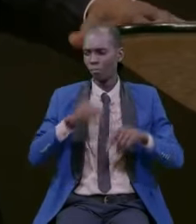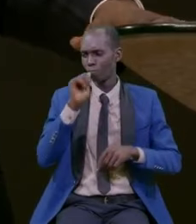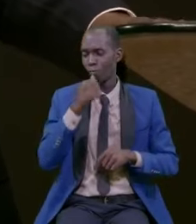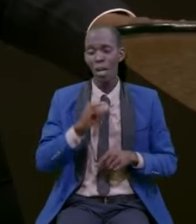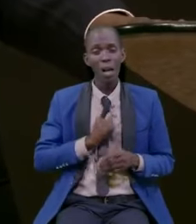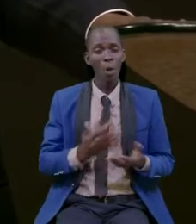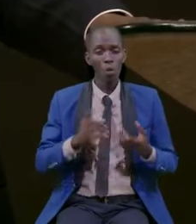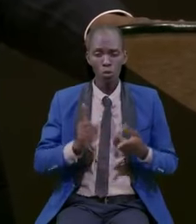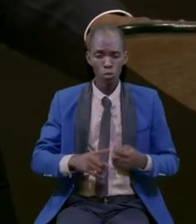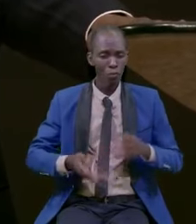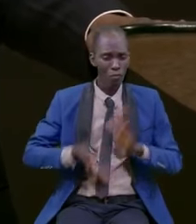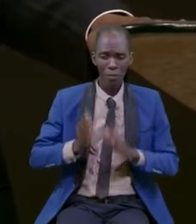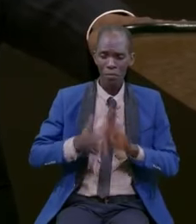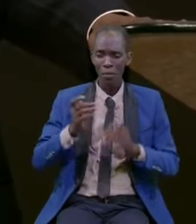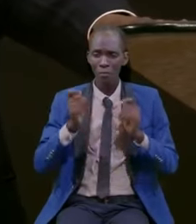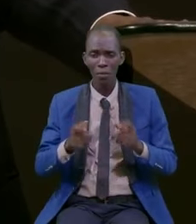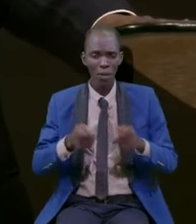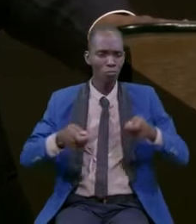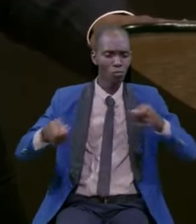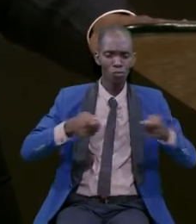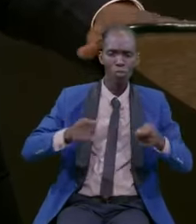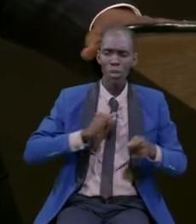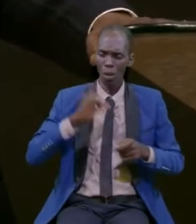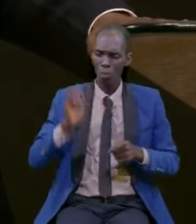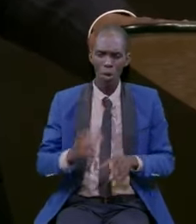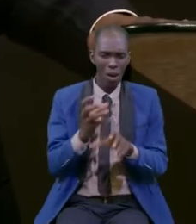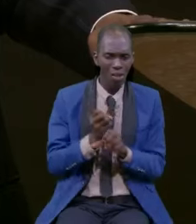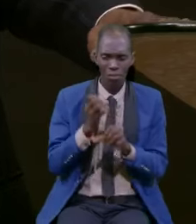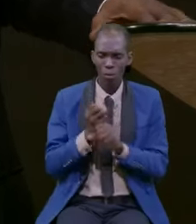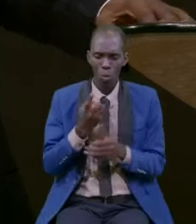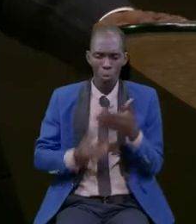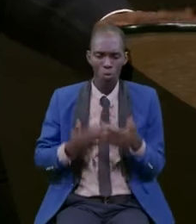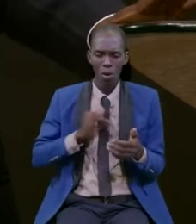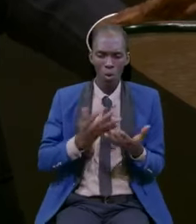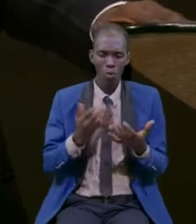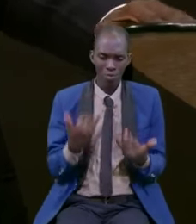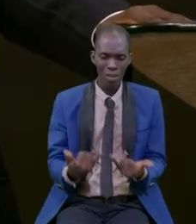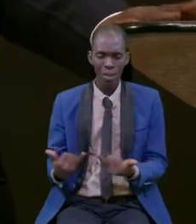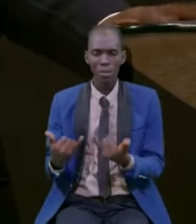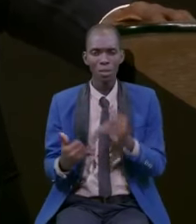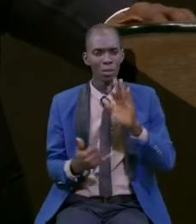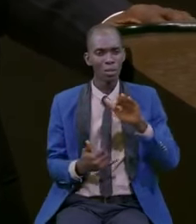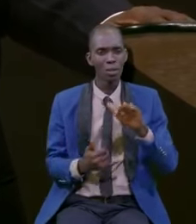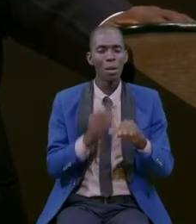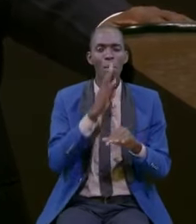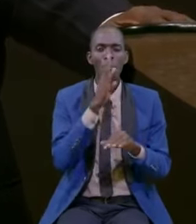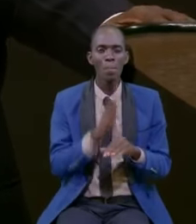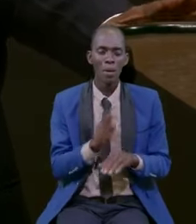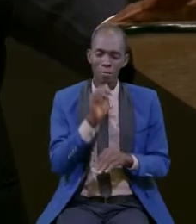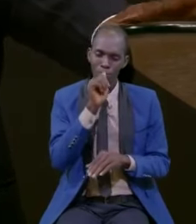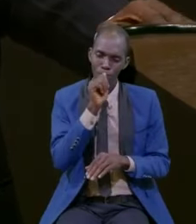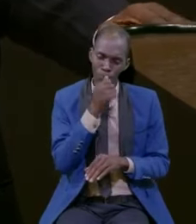that I want to part that possession I must have the eat now but still patient